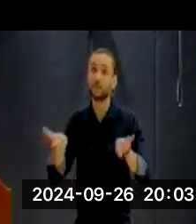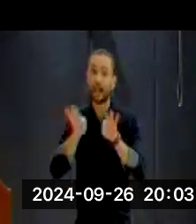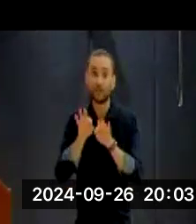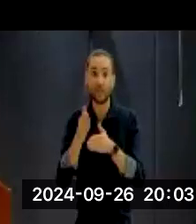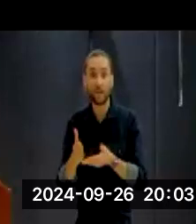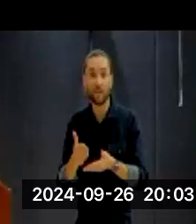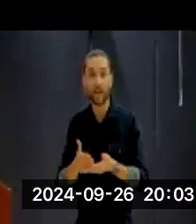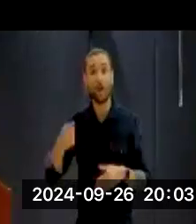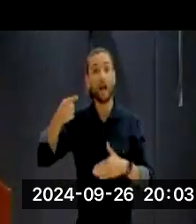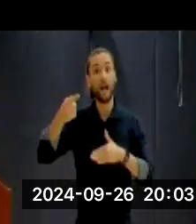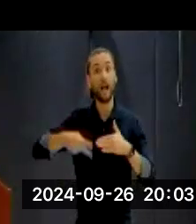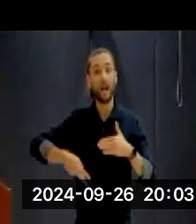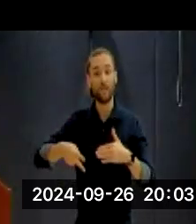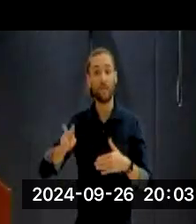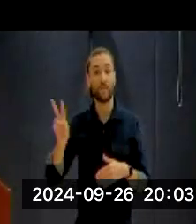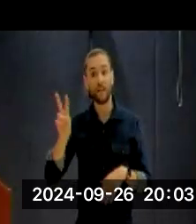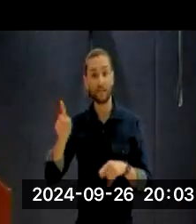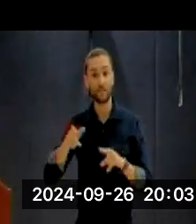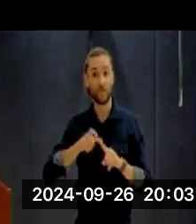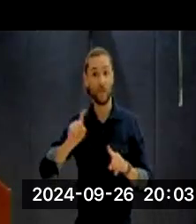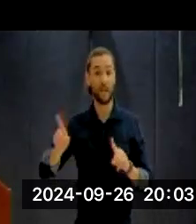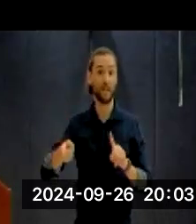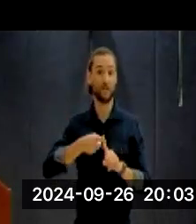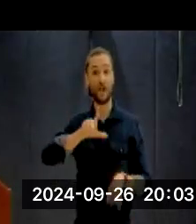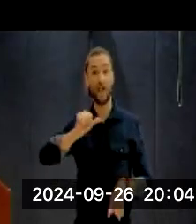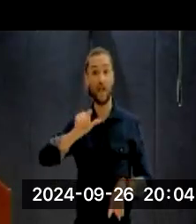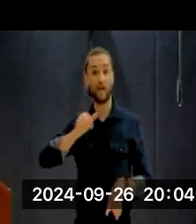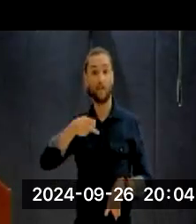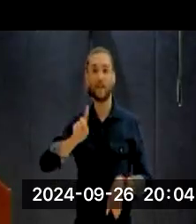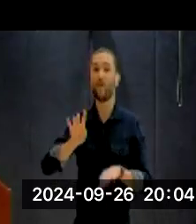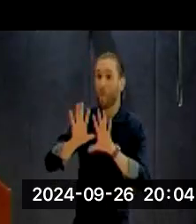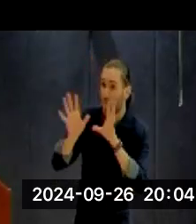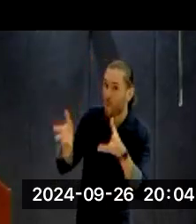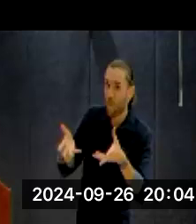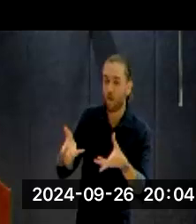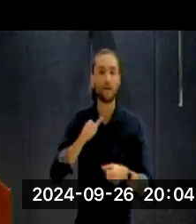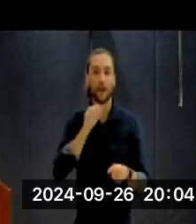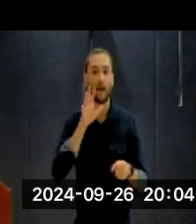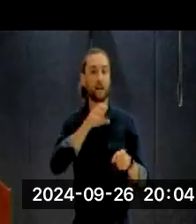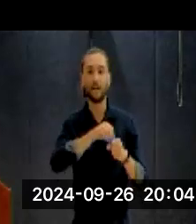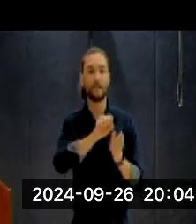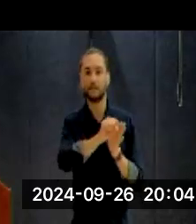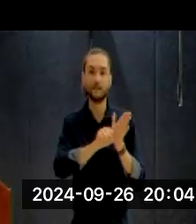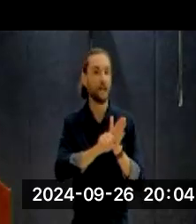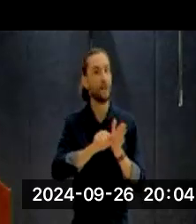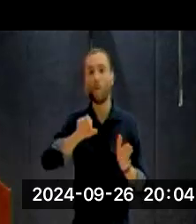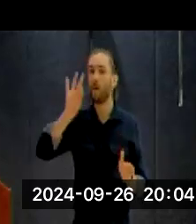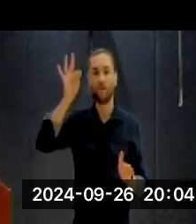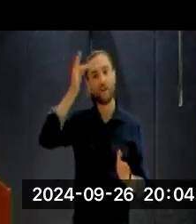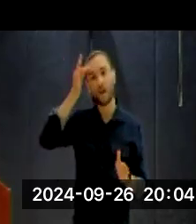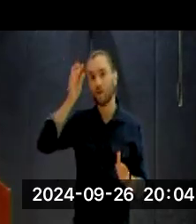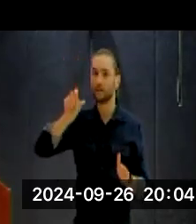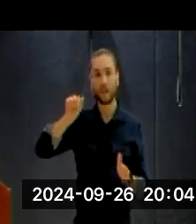of the victims in the initial LAPD, this is overall, did not make it into the state or the federal data.